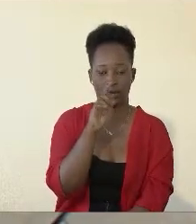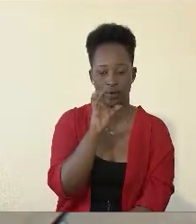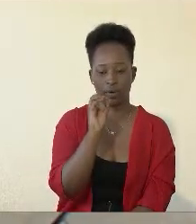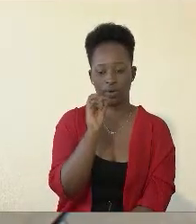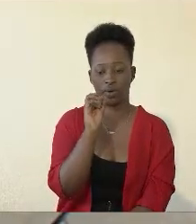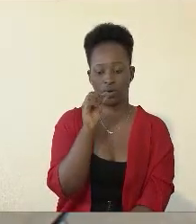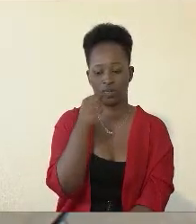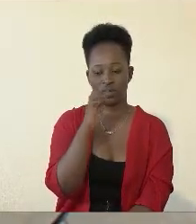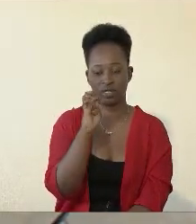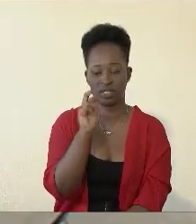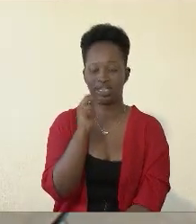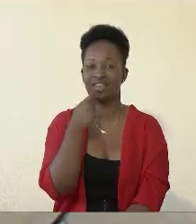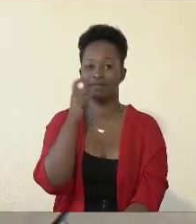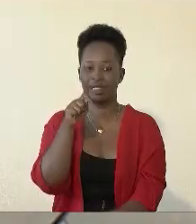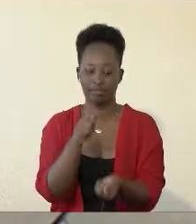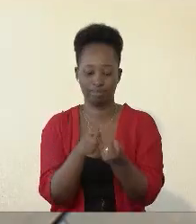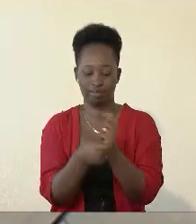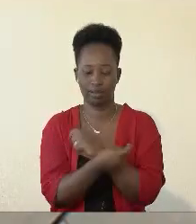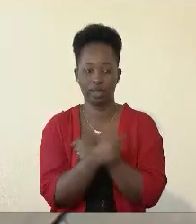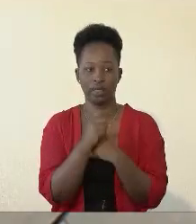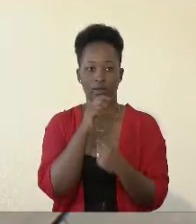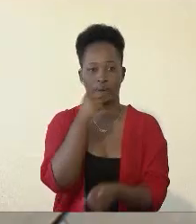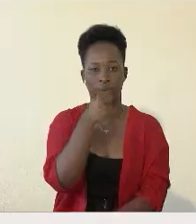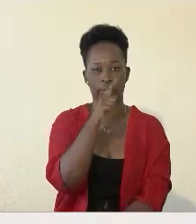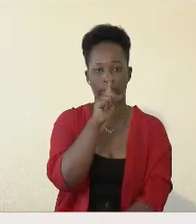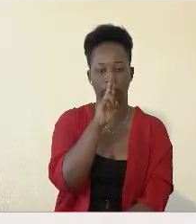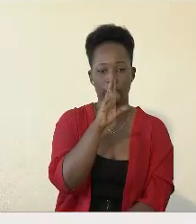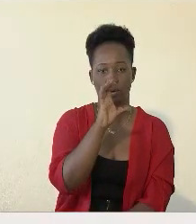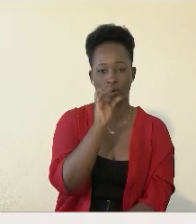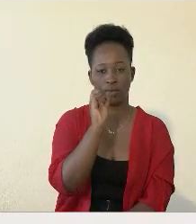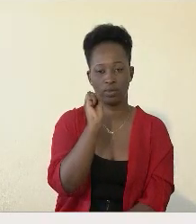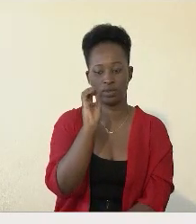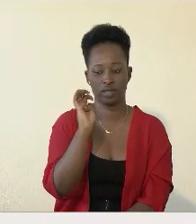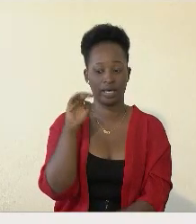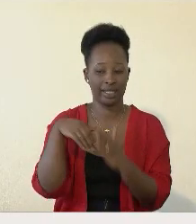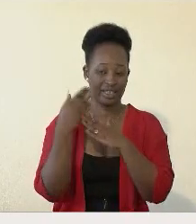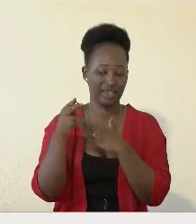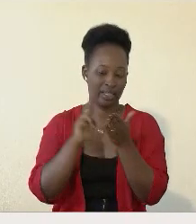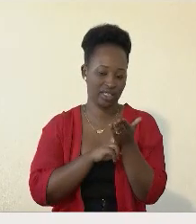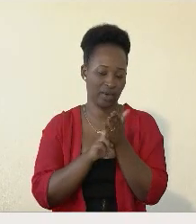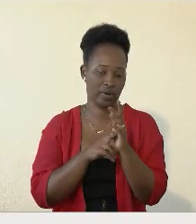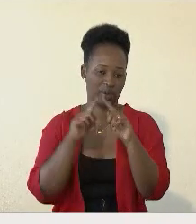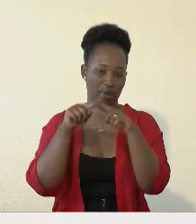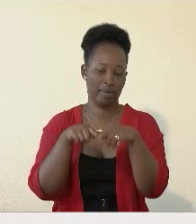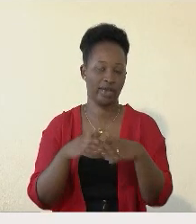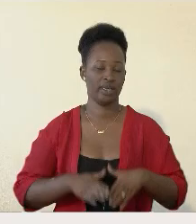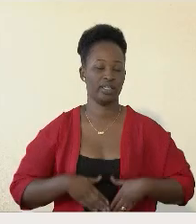be converted back to glucose, and which is going to be used by the body cells. On reaching to the